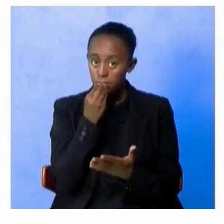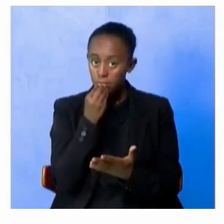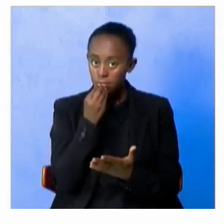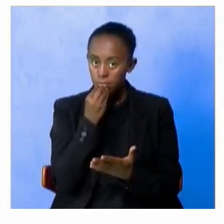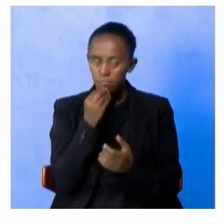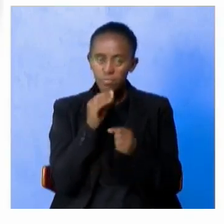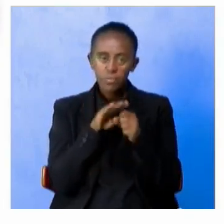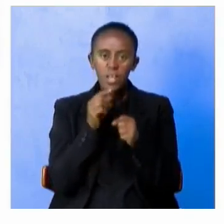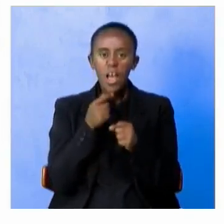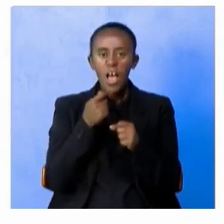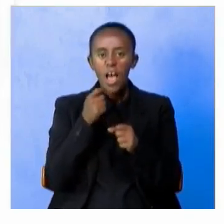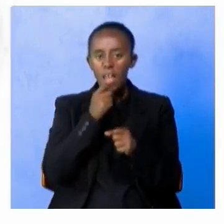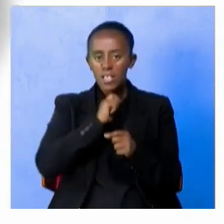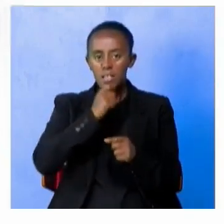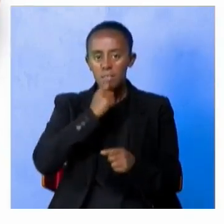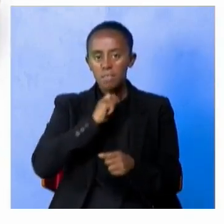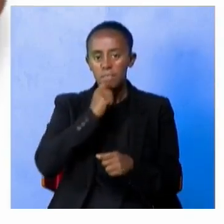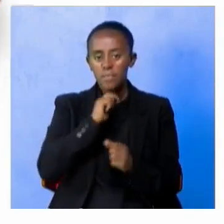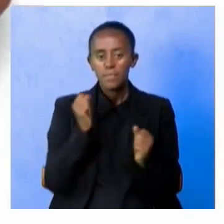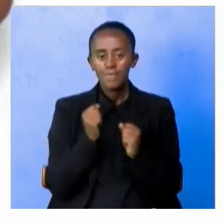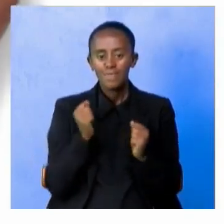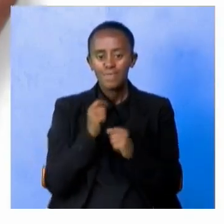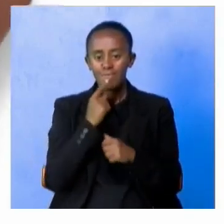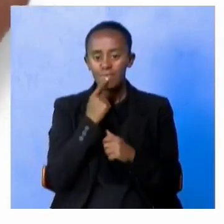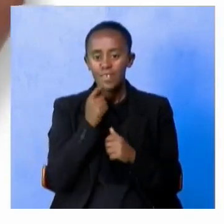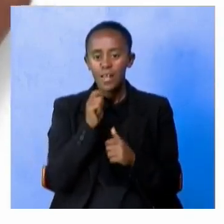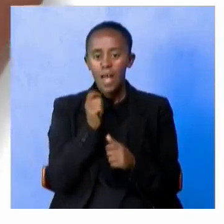ice cream